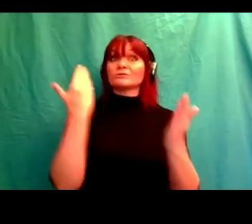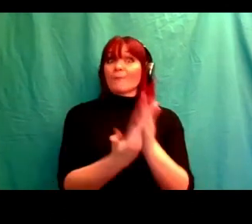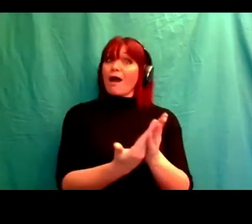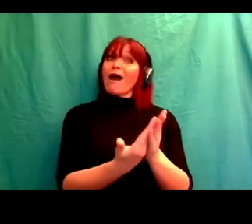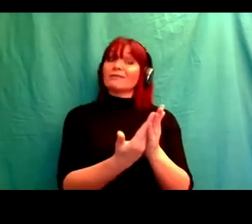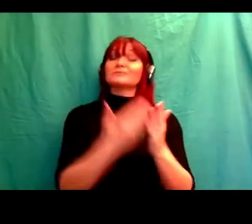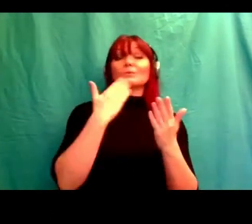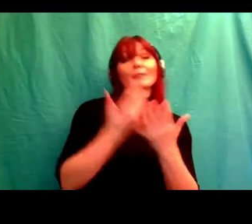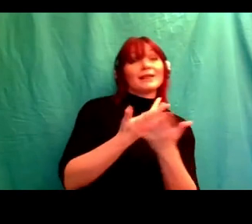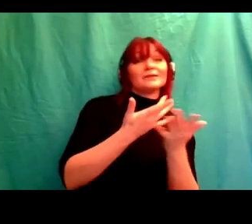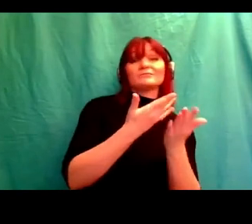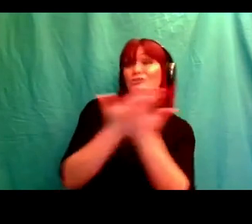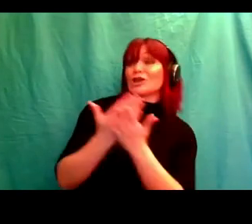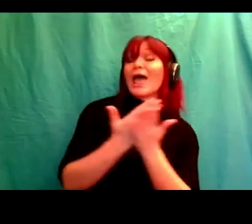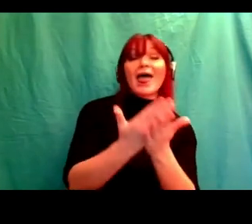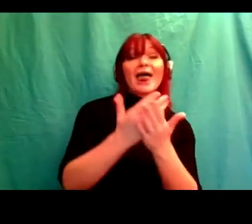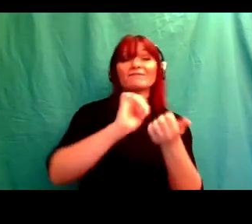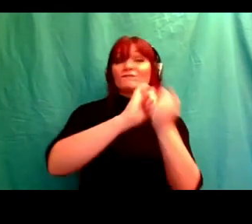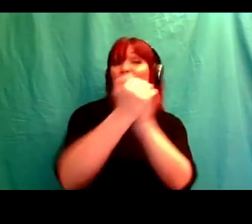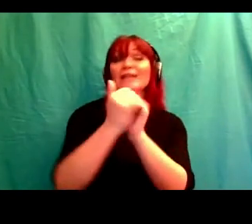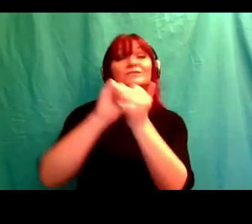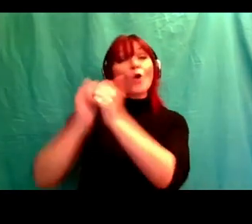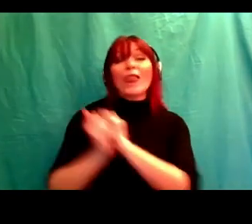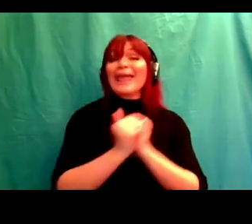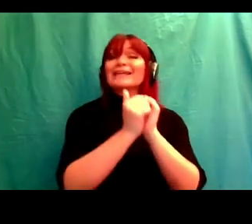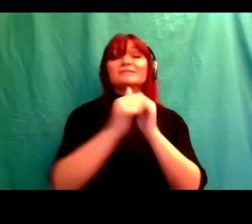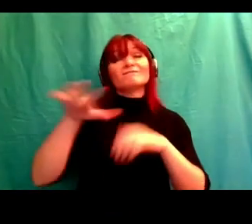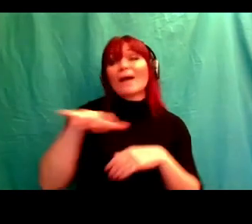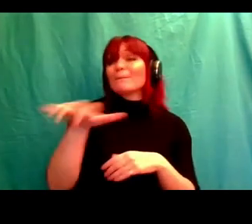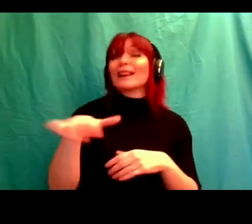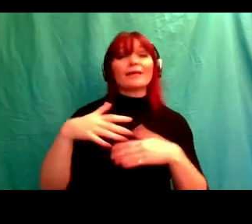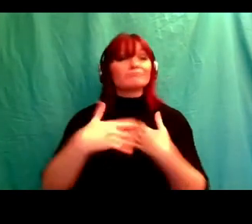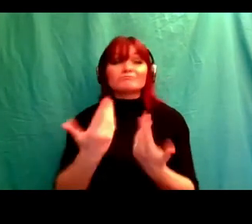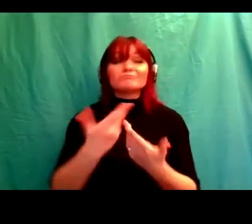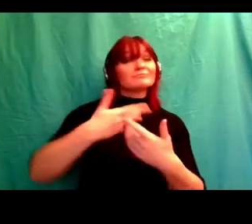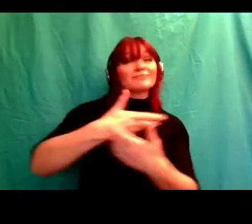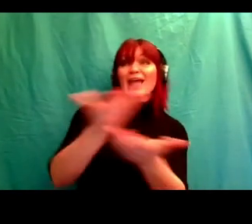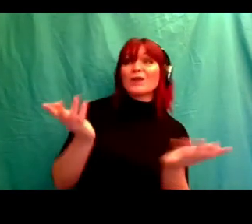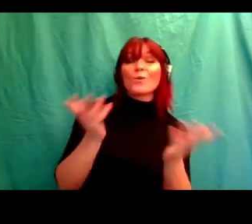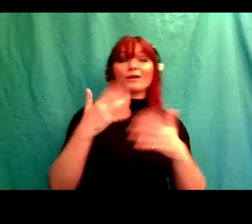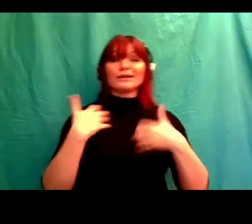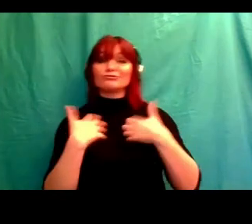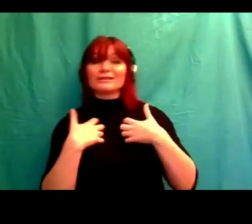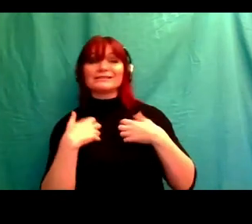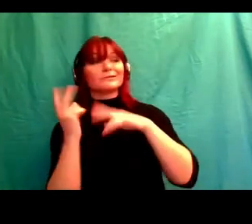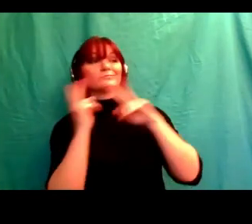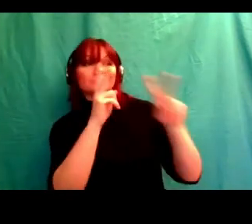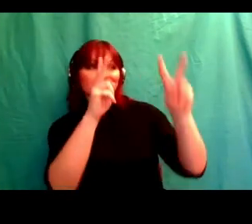your friends, your colleagues, your family, anyone that you think might be interested in catching up and listening to the